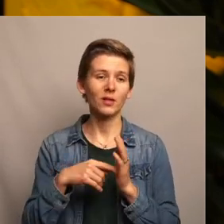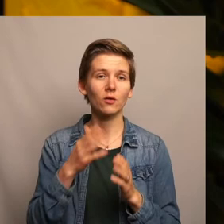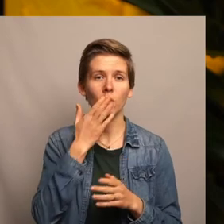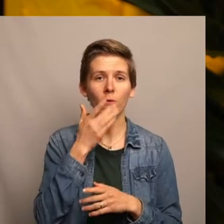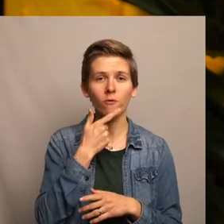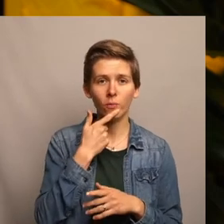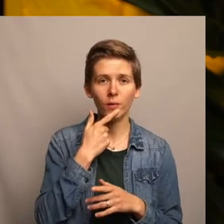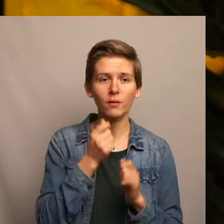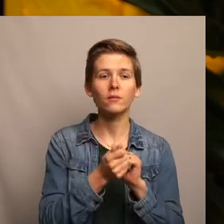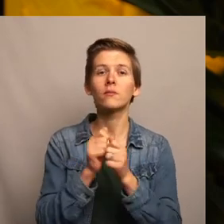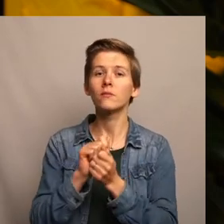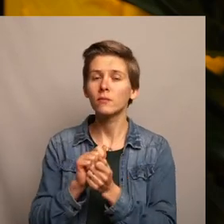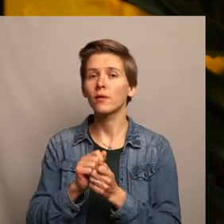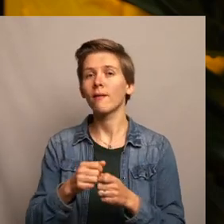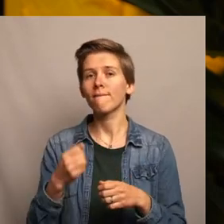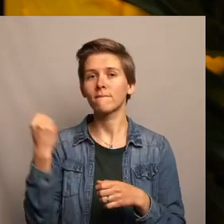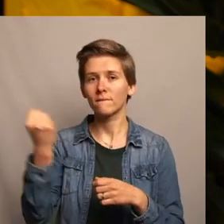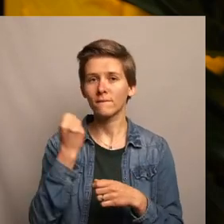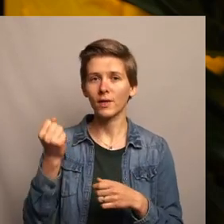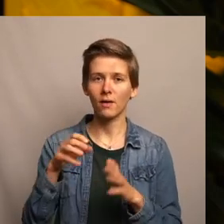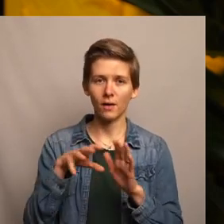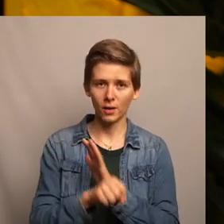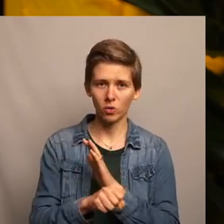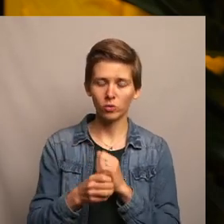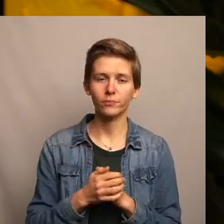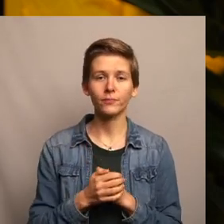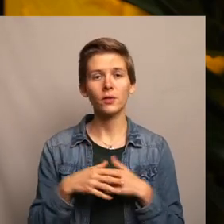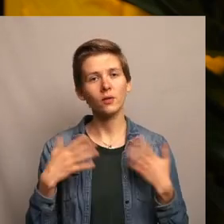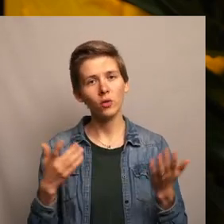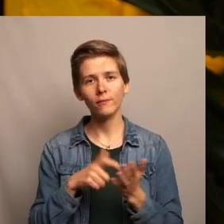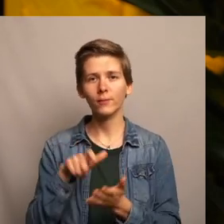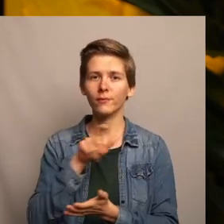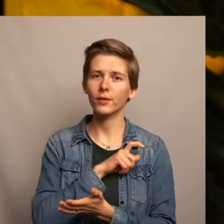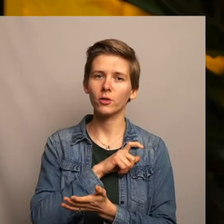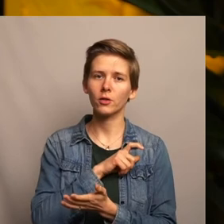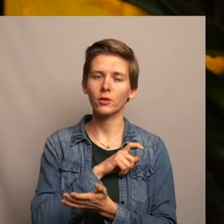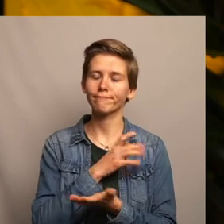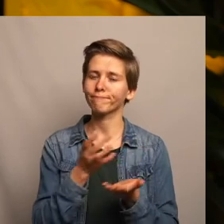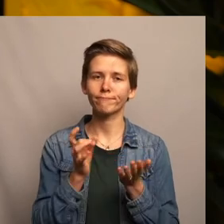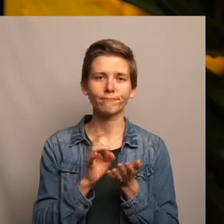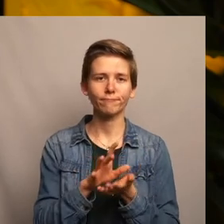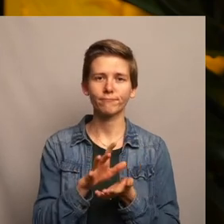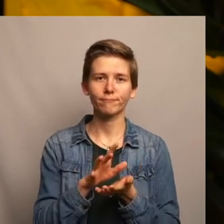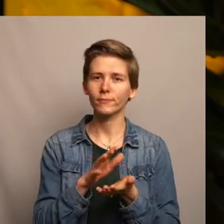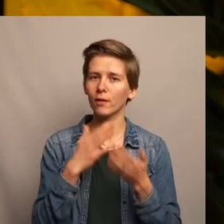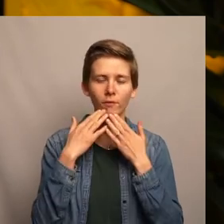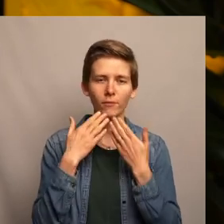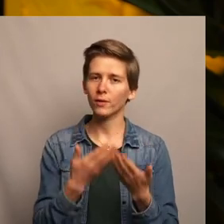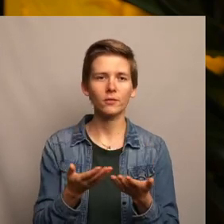law last week didn't pass the Senate, and like it was like super